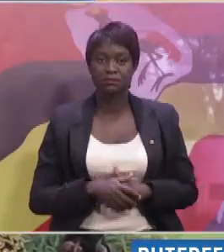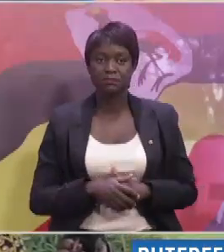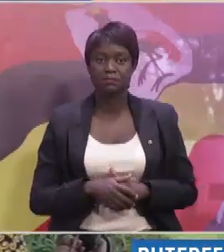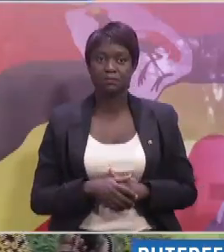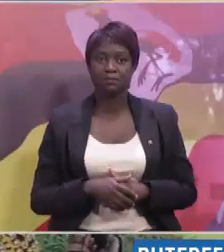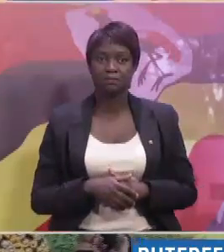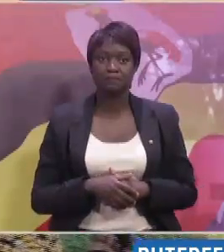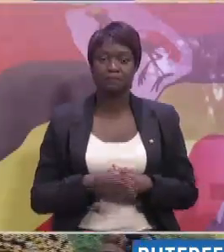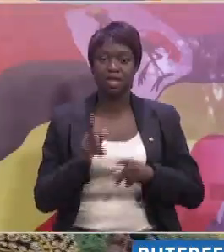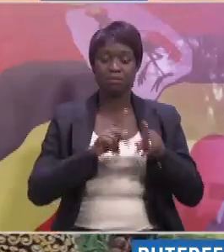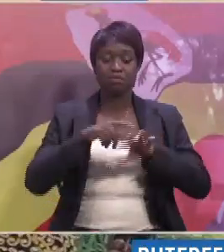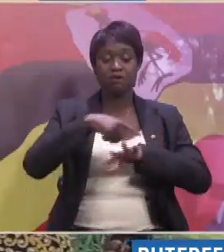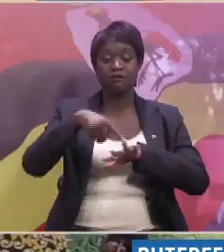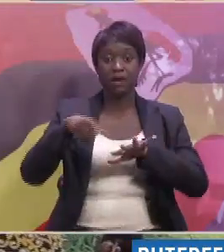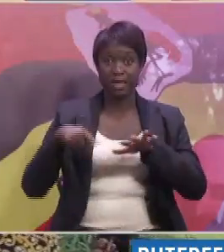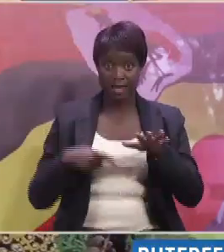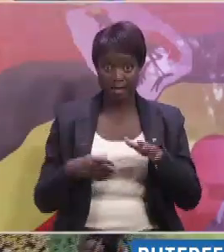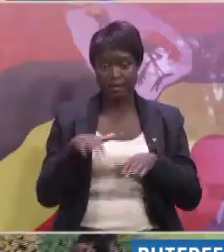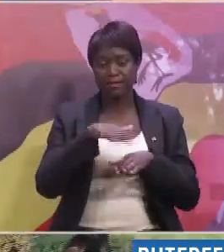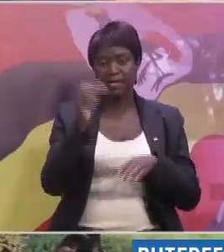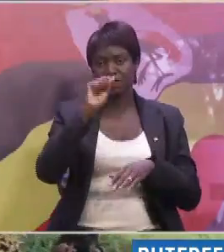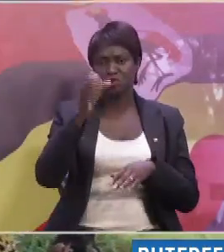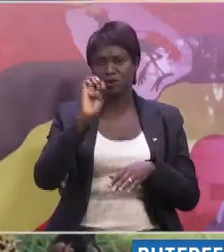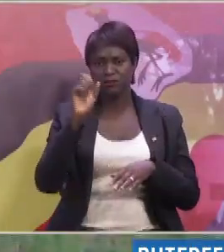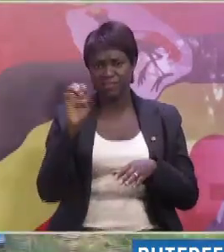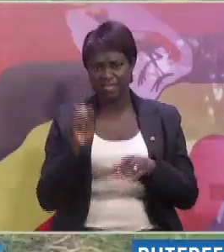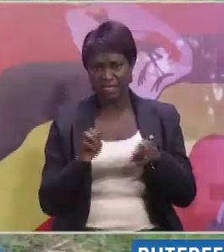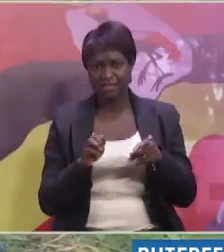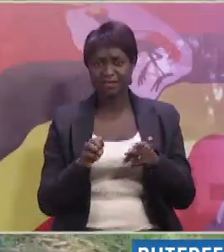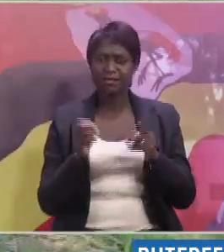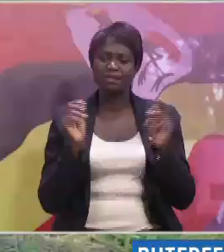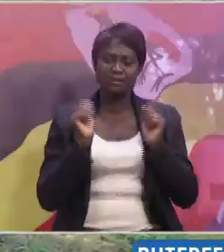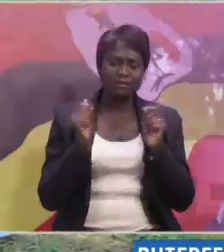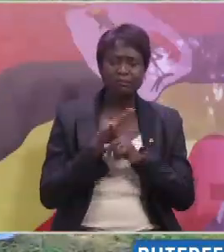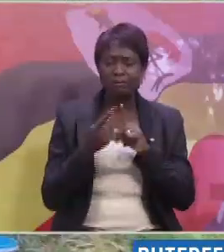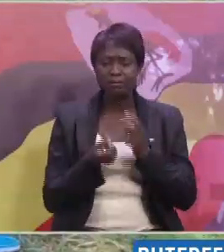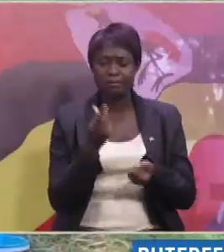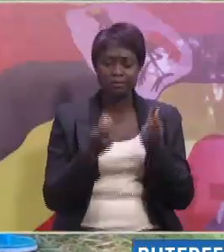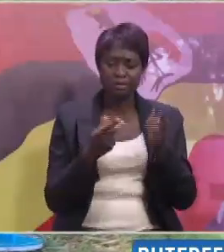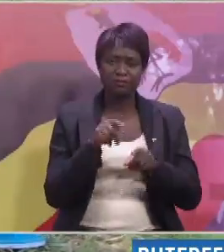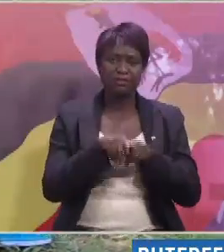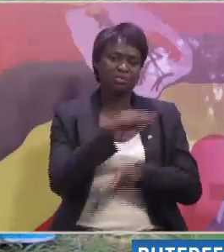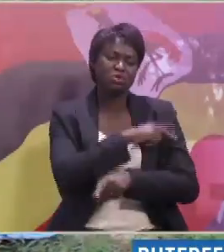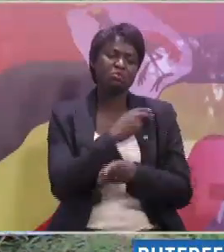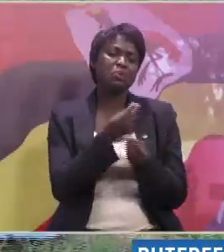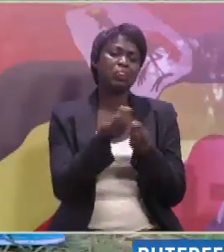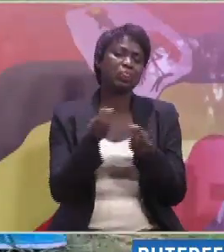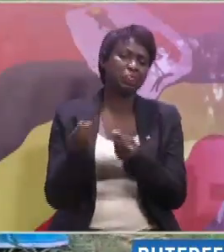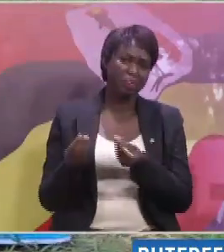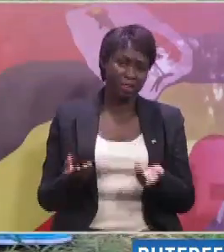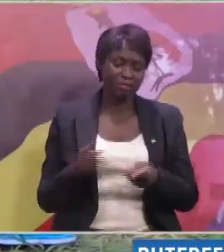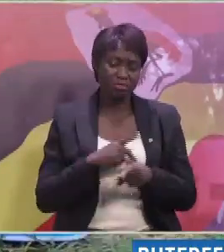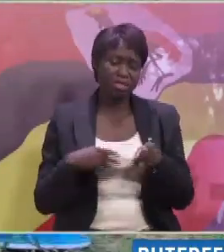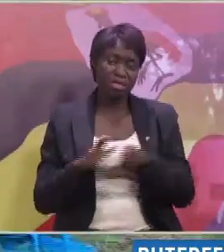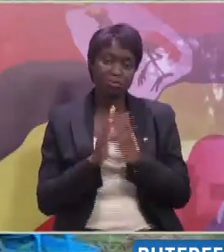Oluvannyuma lw'abatuuze b'e Kalangala, Musuza Lyesese okutawaanyizibwa endwadde ez'enjawulo ate nga n'amalwaliro mu disitulikiti eno okugabalira ku ngalo, Obwakabaka